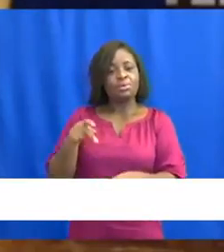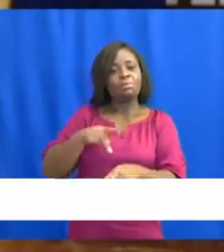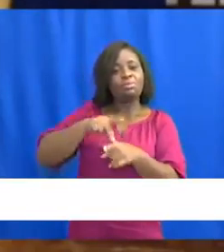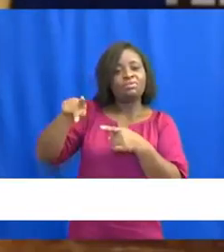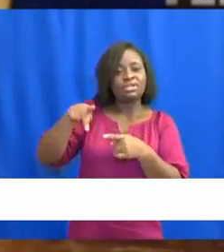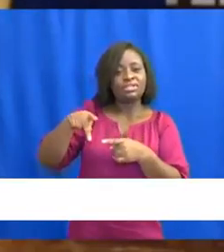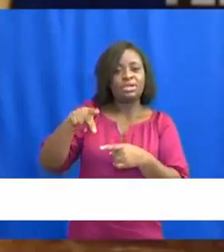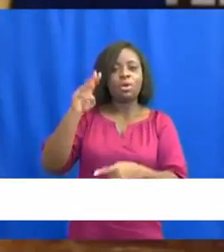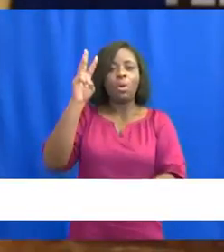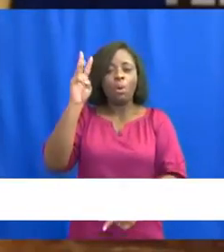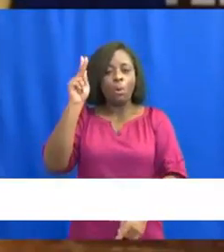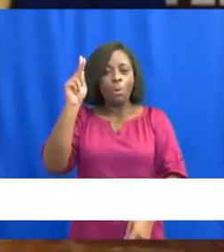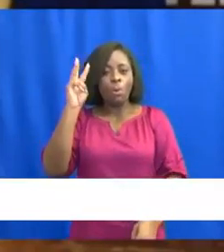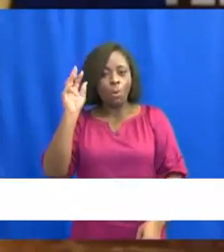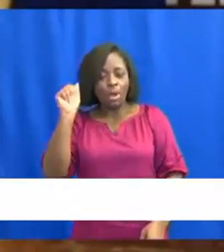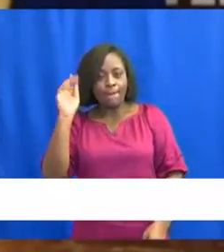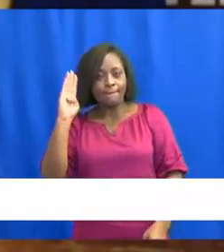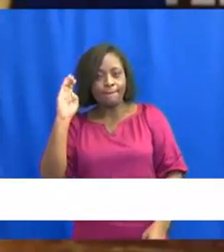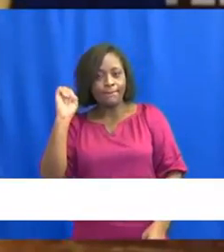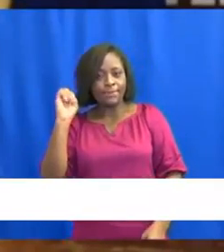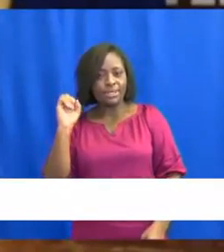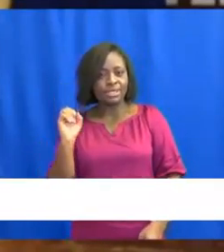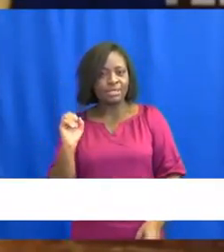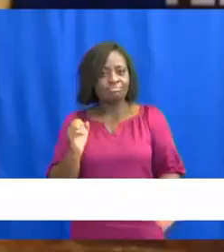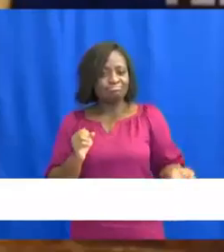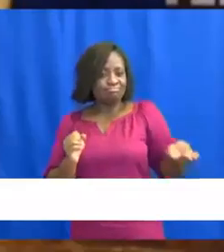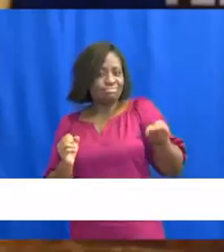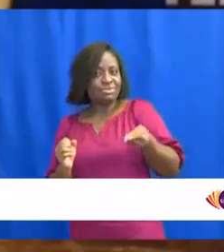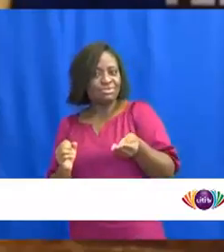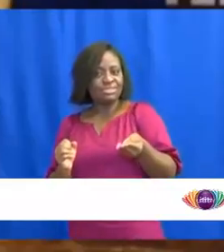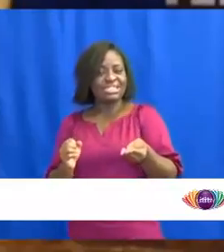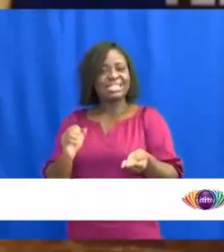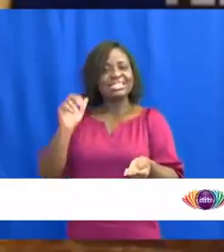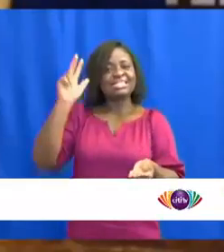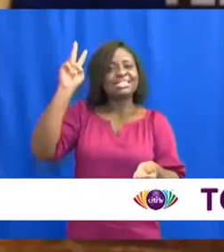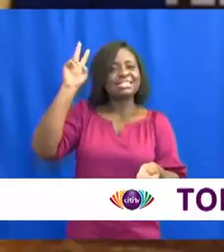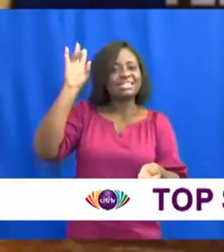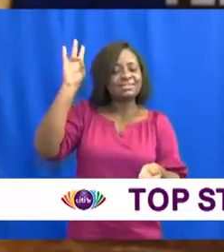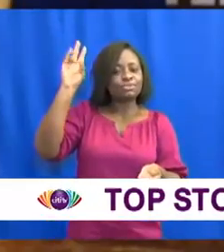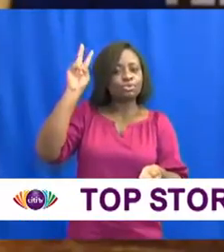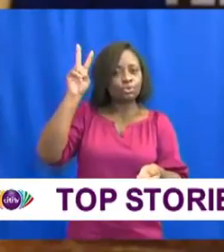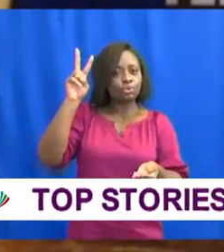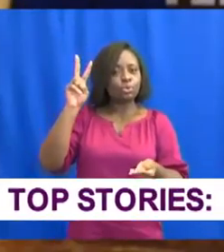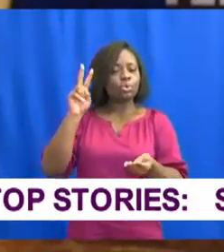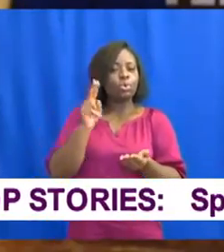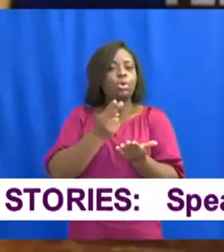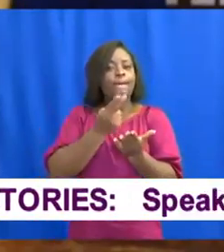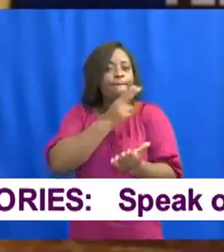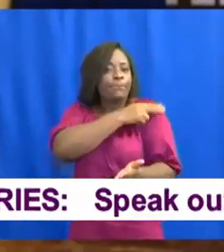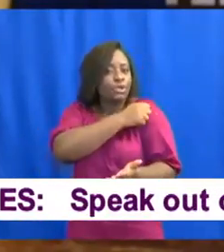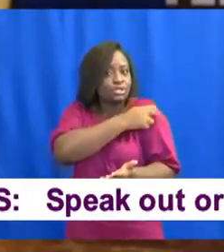Kwabena Frimpong-Boateng, who was offered a 70-bed hospital in Twase in the Ashanti region as